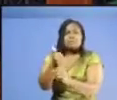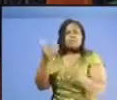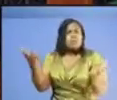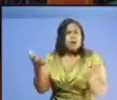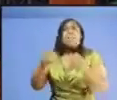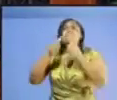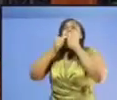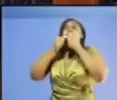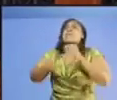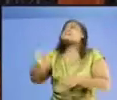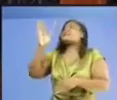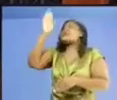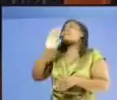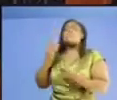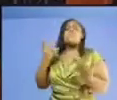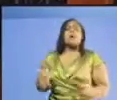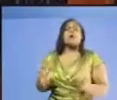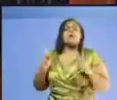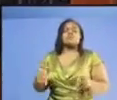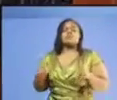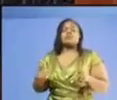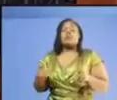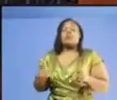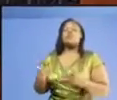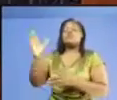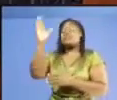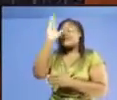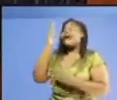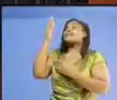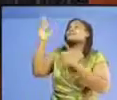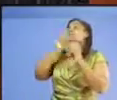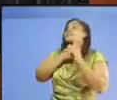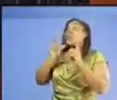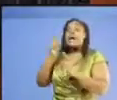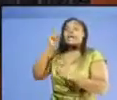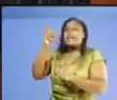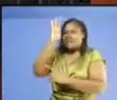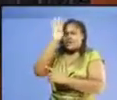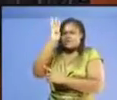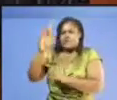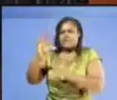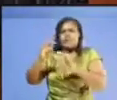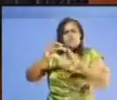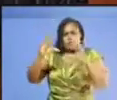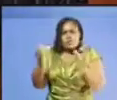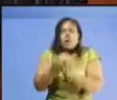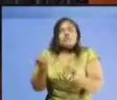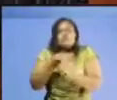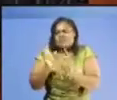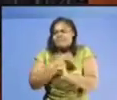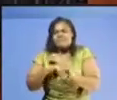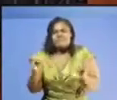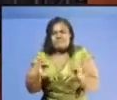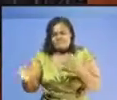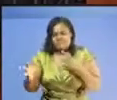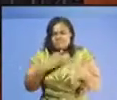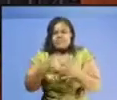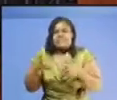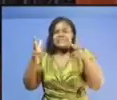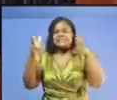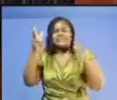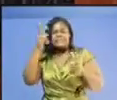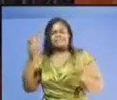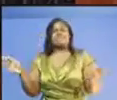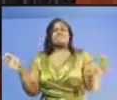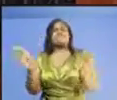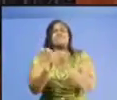Blessed is that person whose God is the Lord. He made the world from nothing. So what happened when the devil shuts